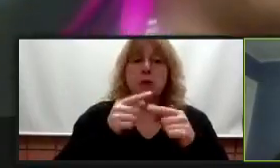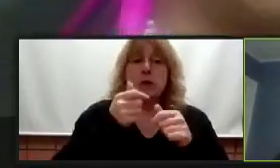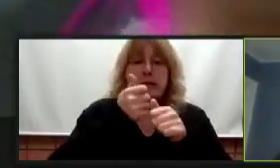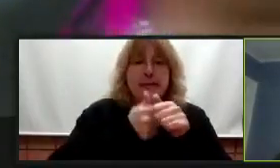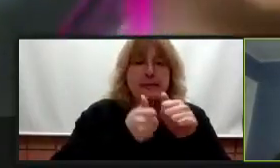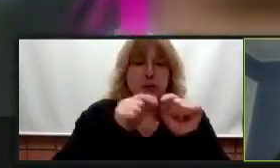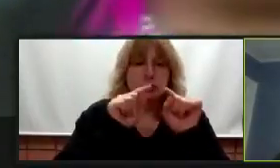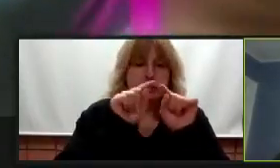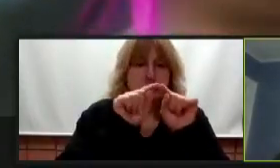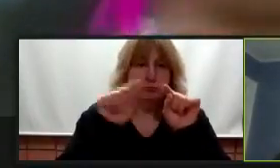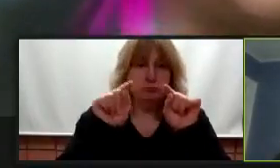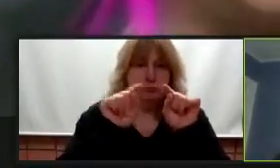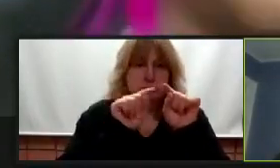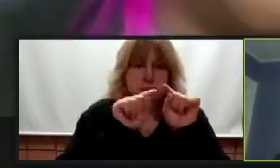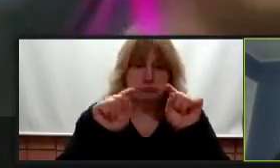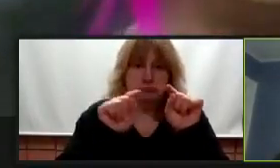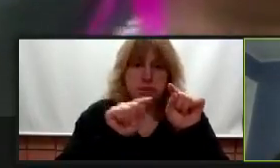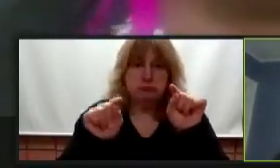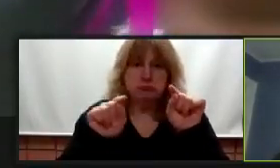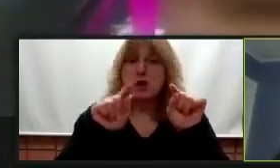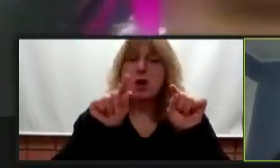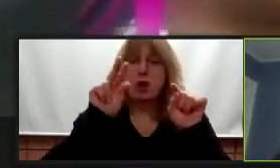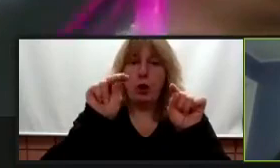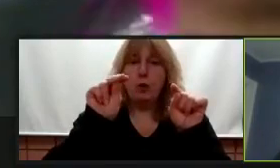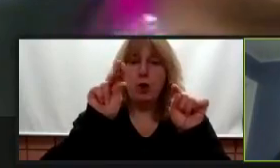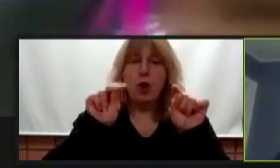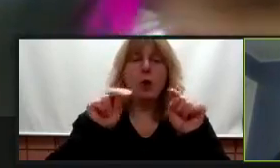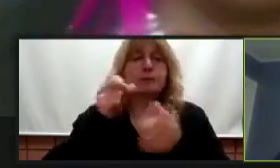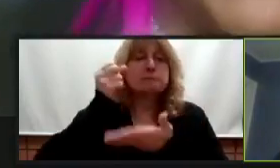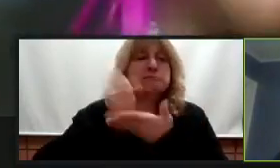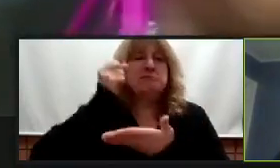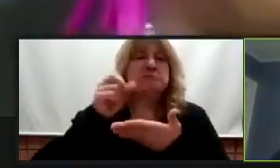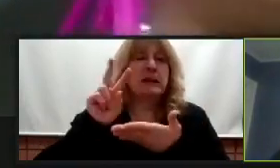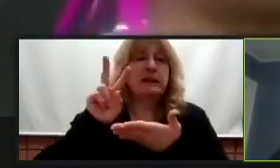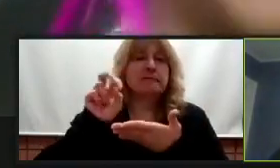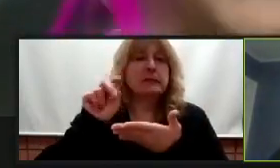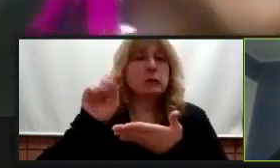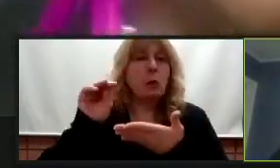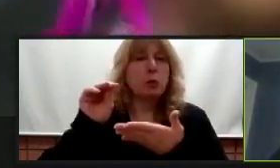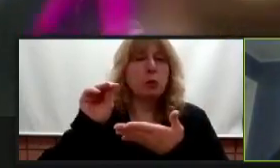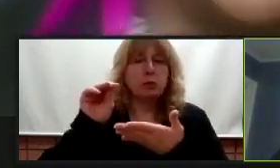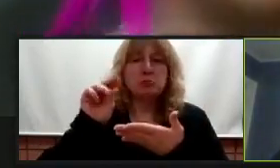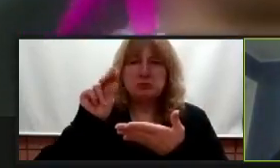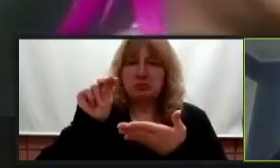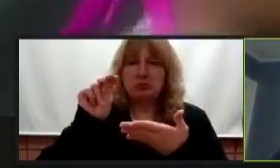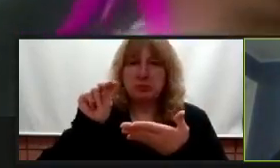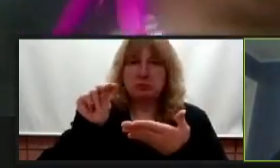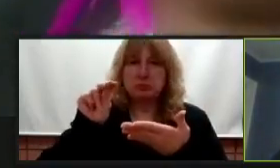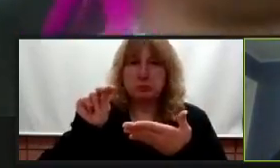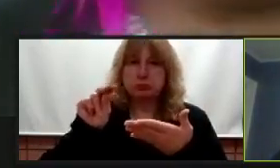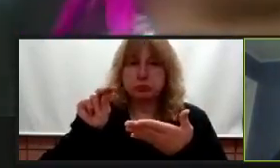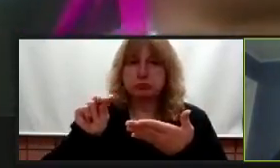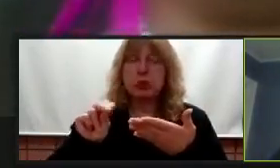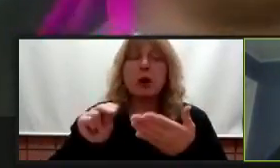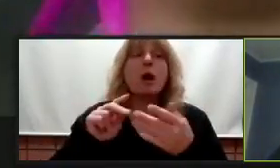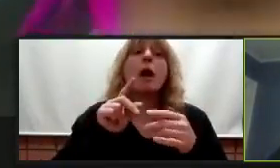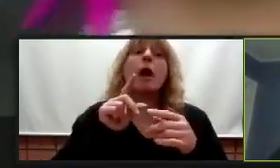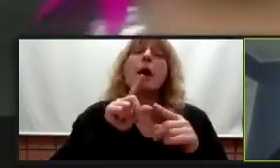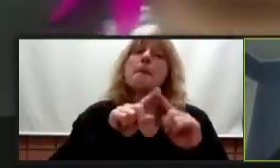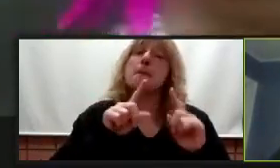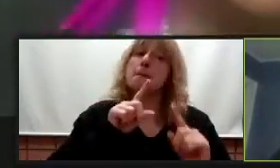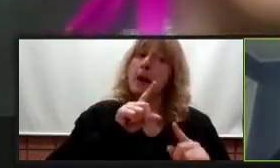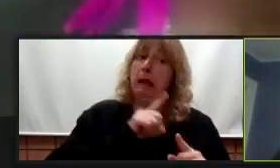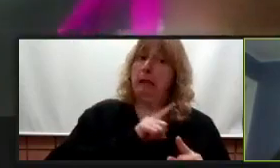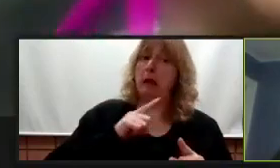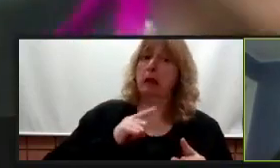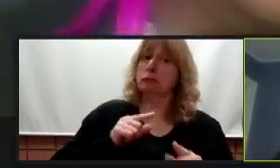of the parts that she could veto. The legislature can override it, but they have to have a two-thirds majority.